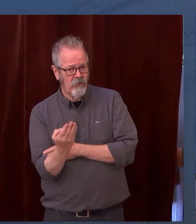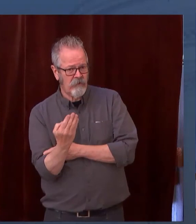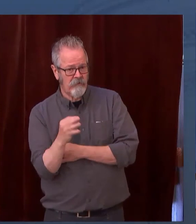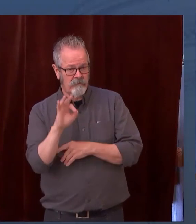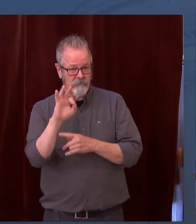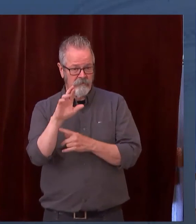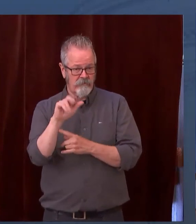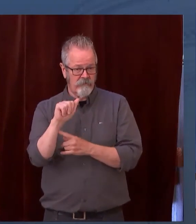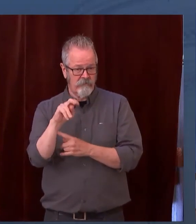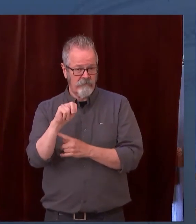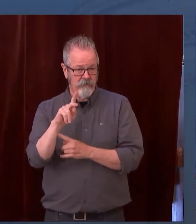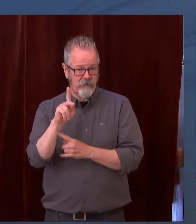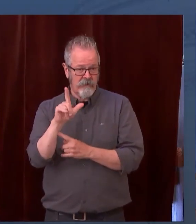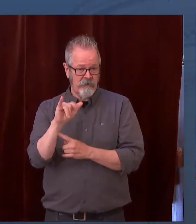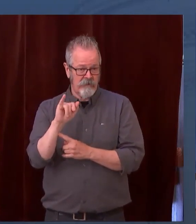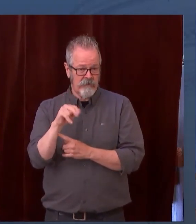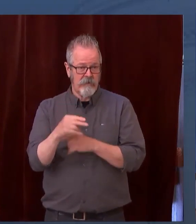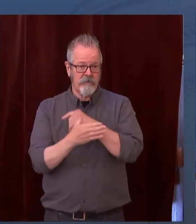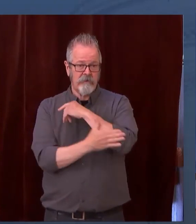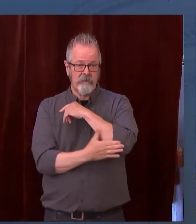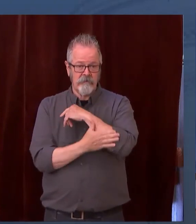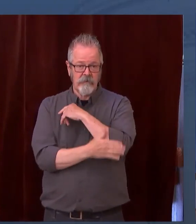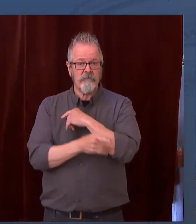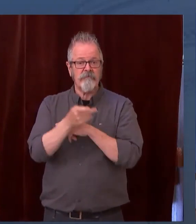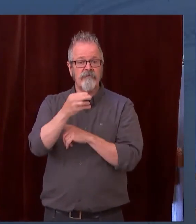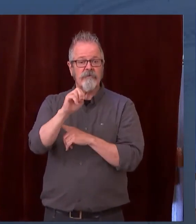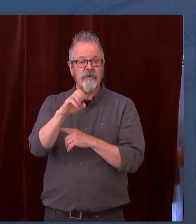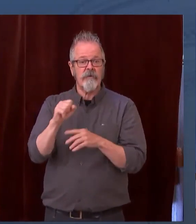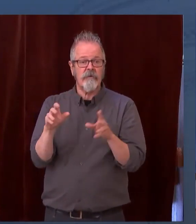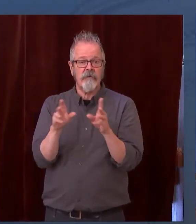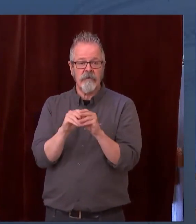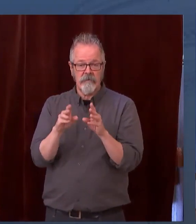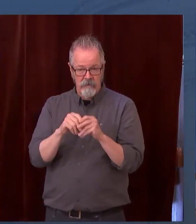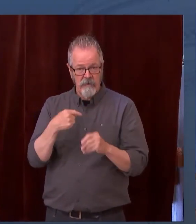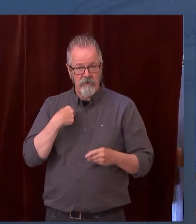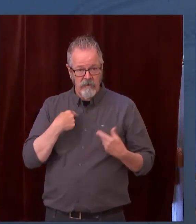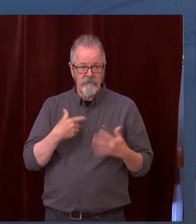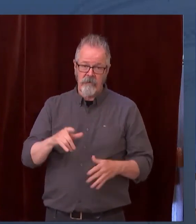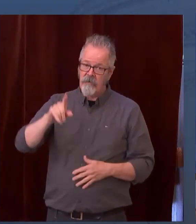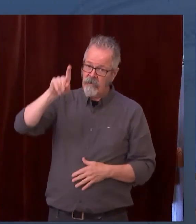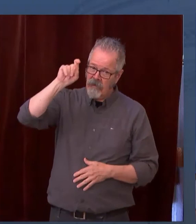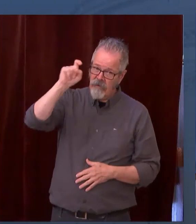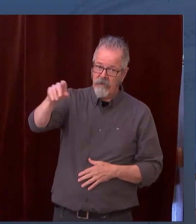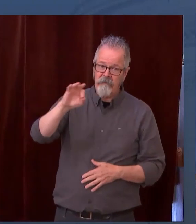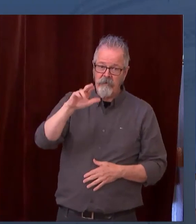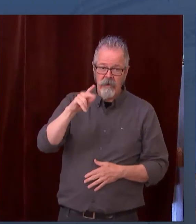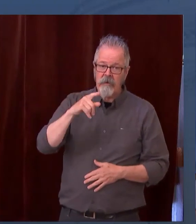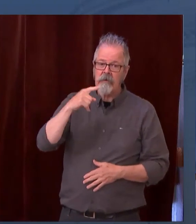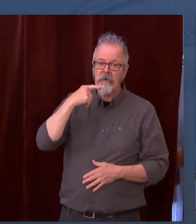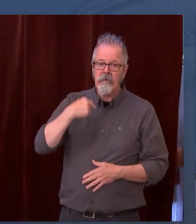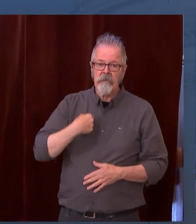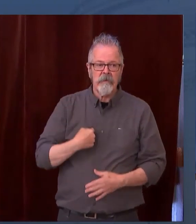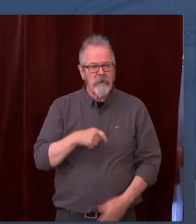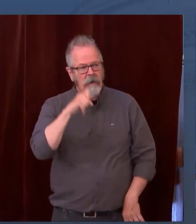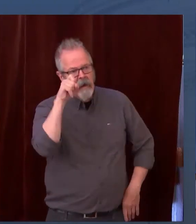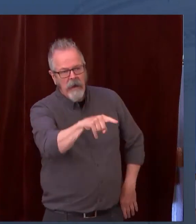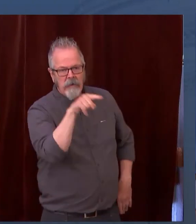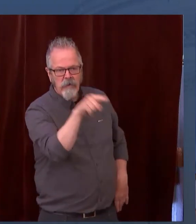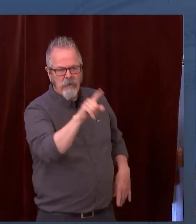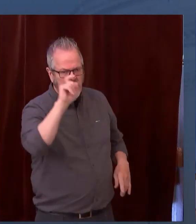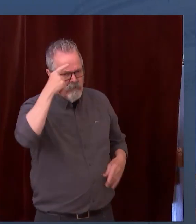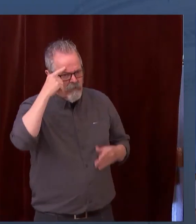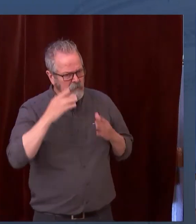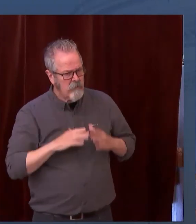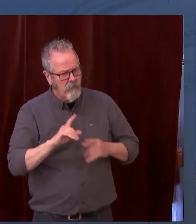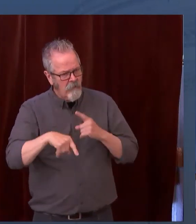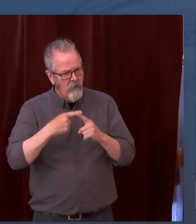that are happening in these counties that are going to attract large gatherings. And they said that they were looking for your assistance in those matters. What's